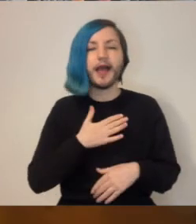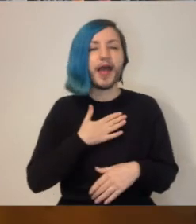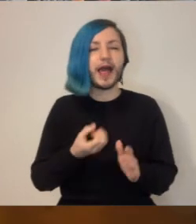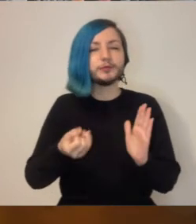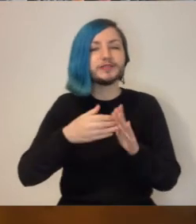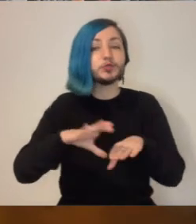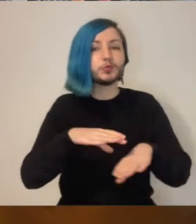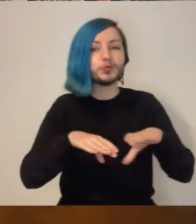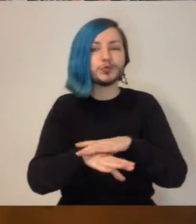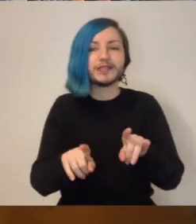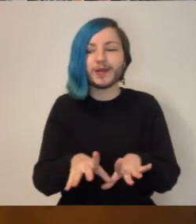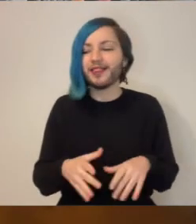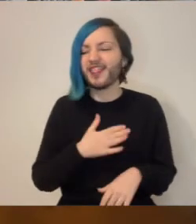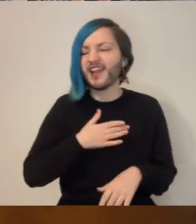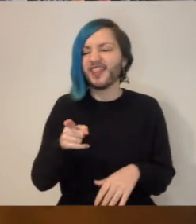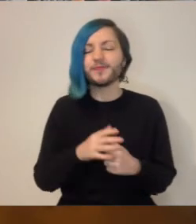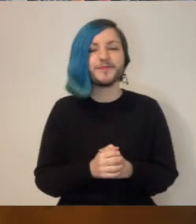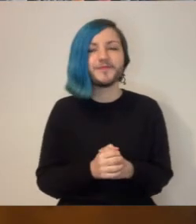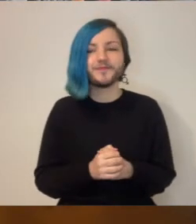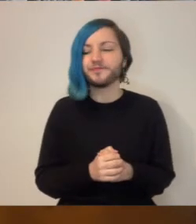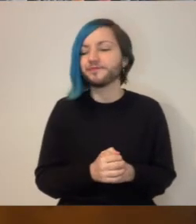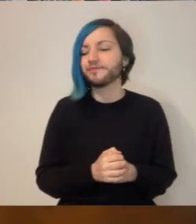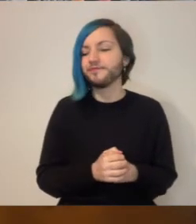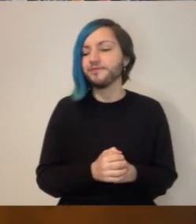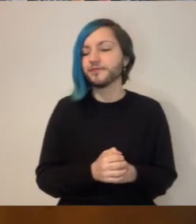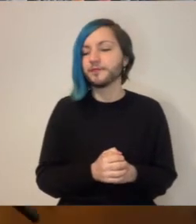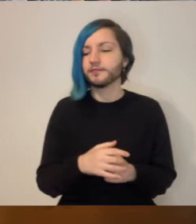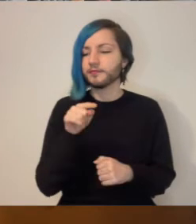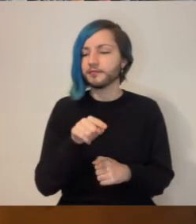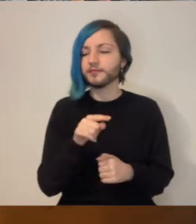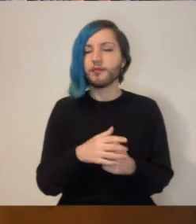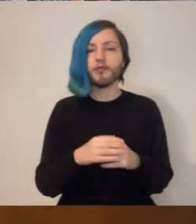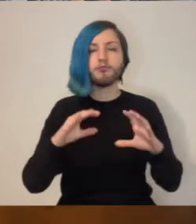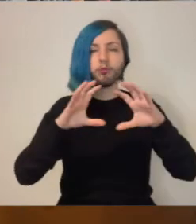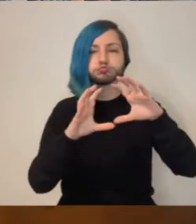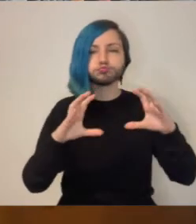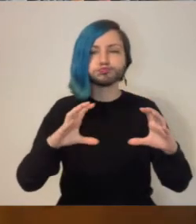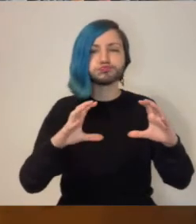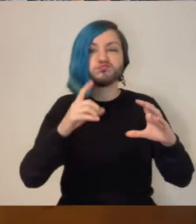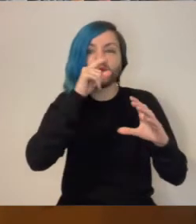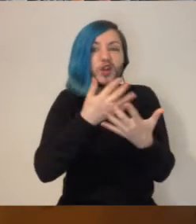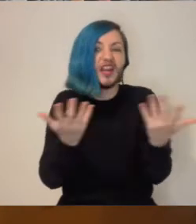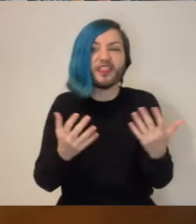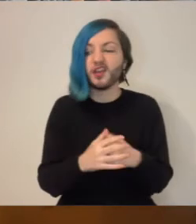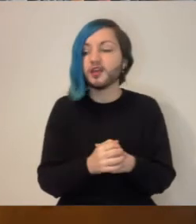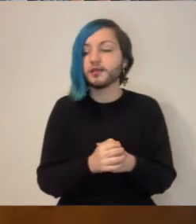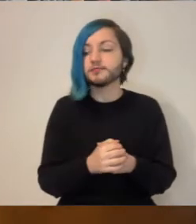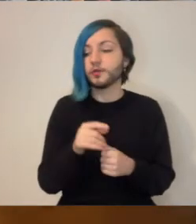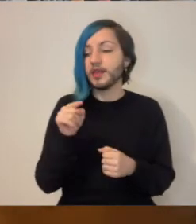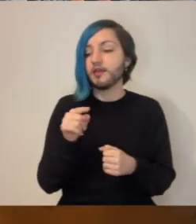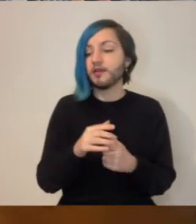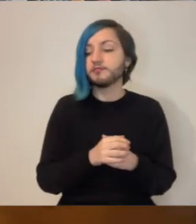legs, and it's good to give them shoes. So I quite like to do quite often. This one's quite blobby, so it really could